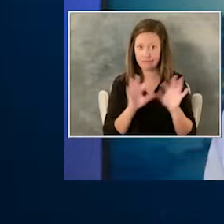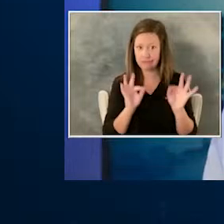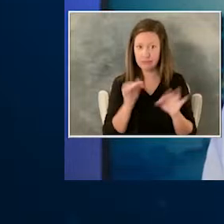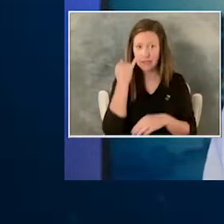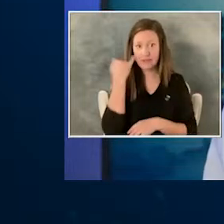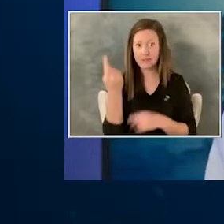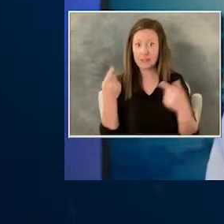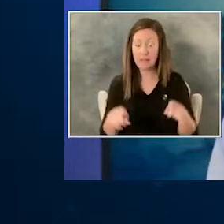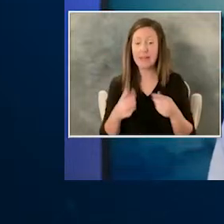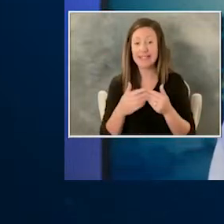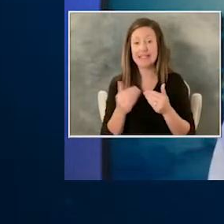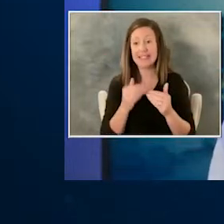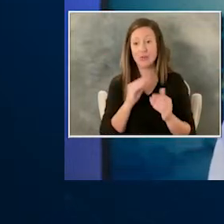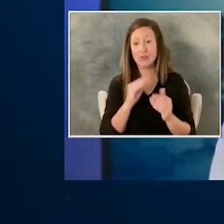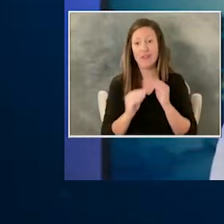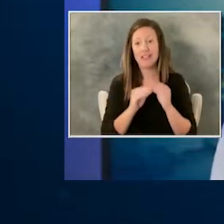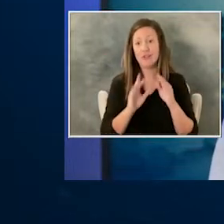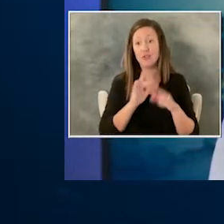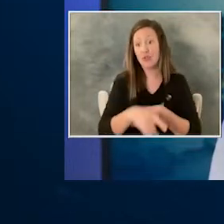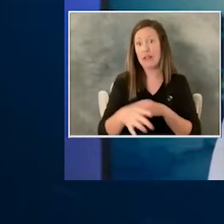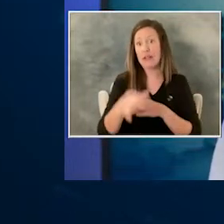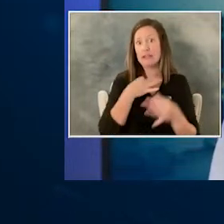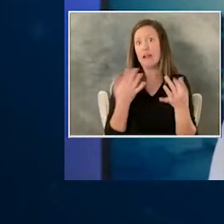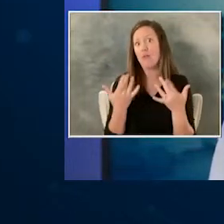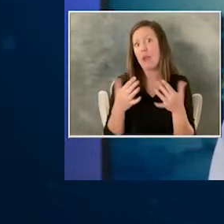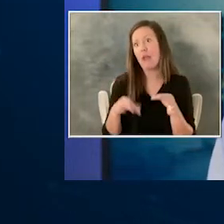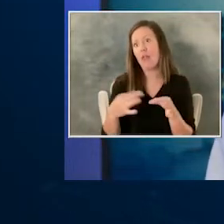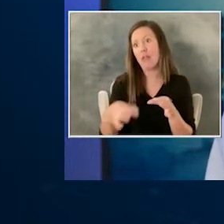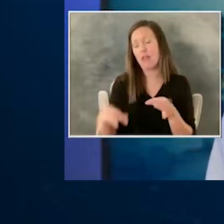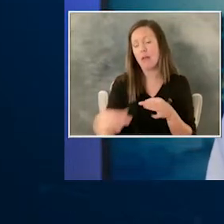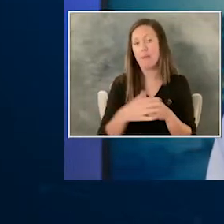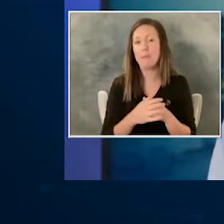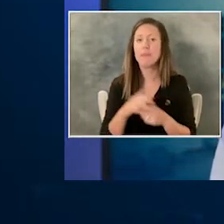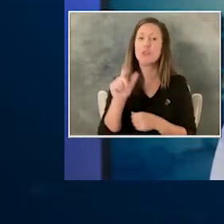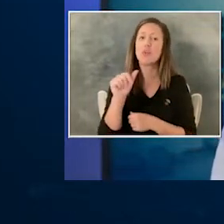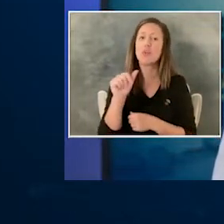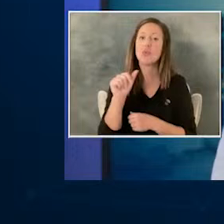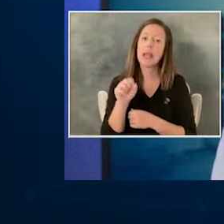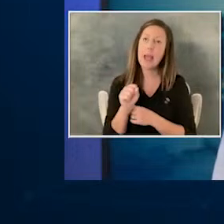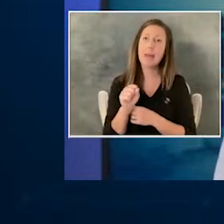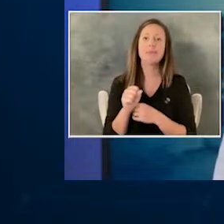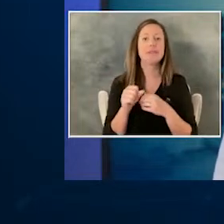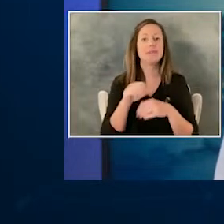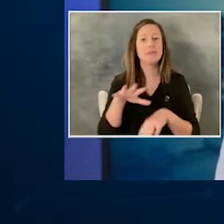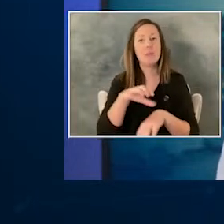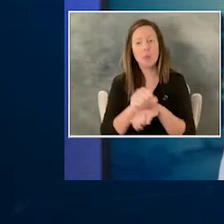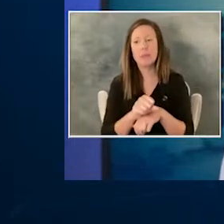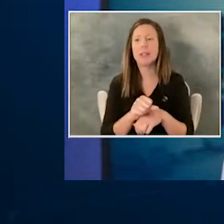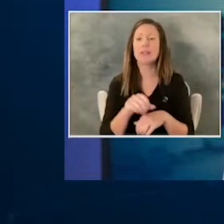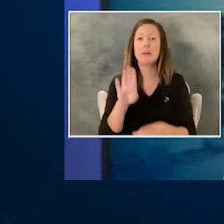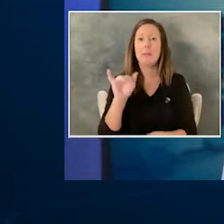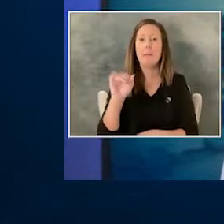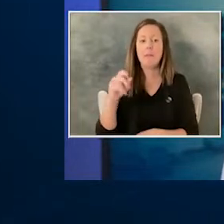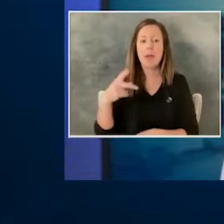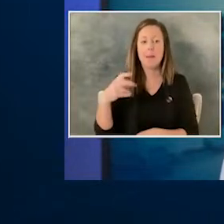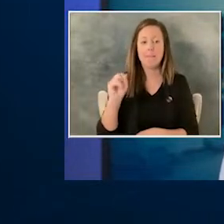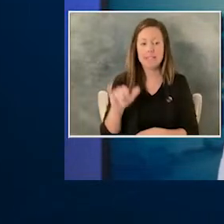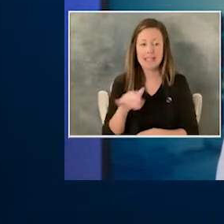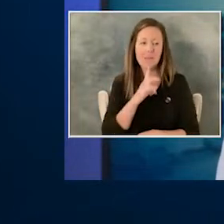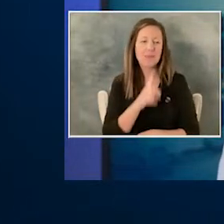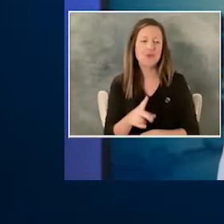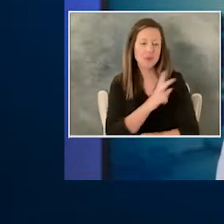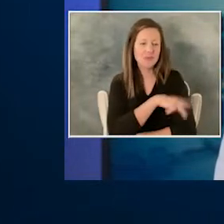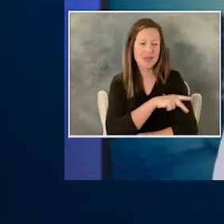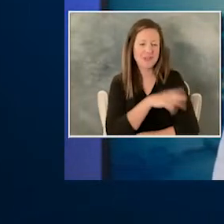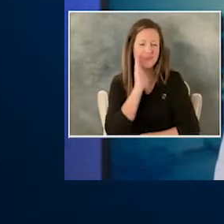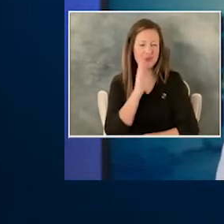it early rather than later. So labs, visits, biopsies, and I'm sure the patients will tell you, these guys can say,